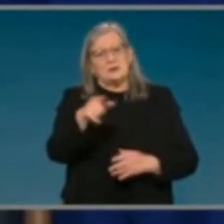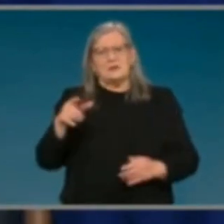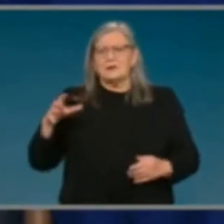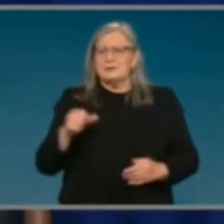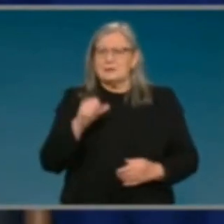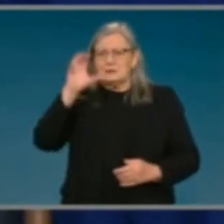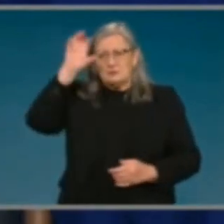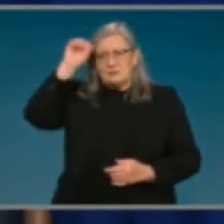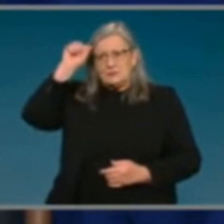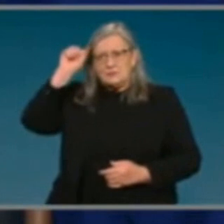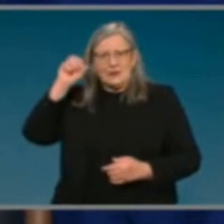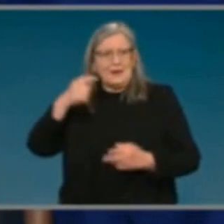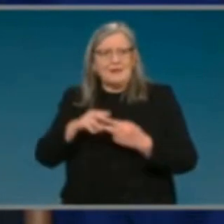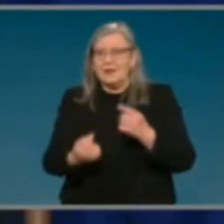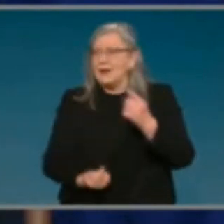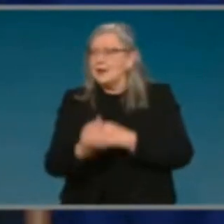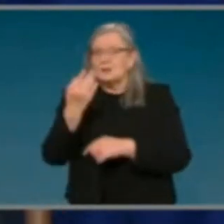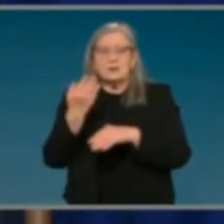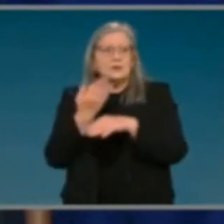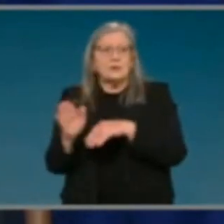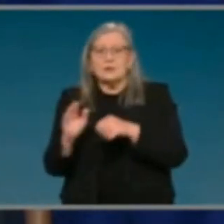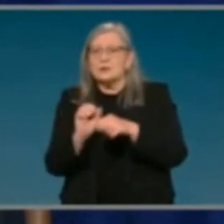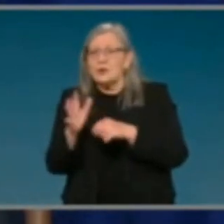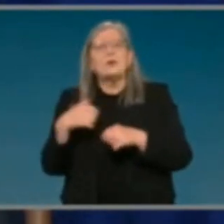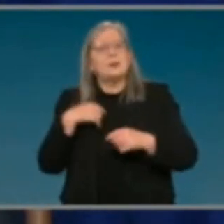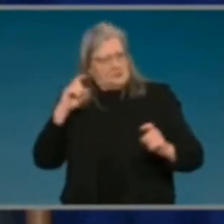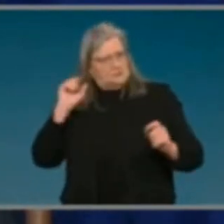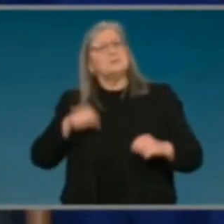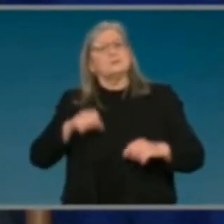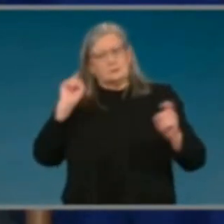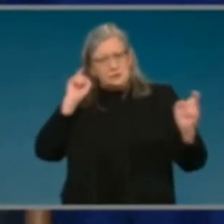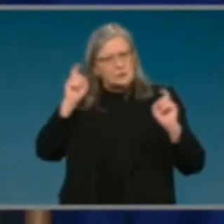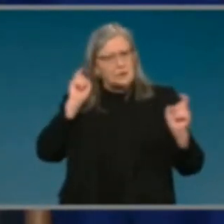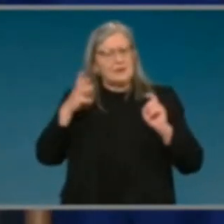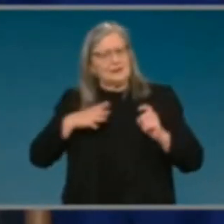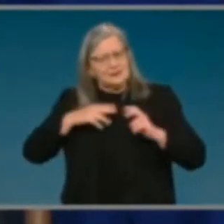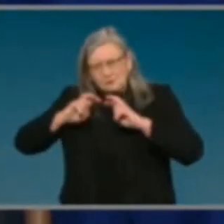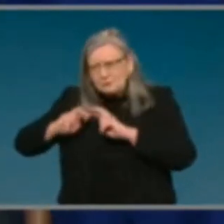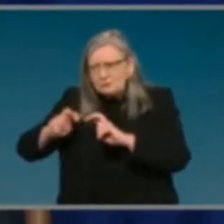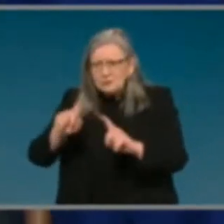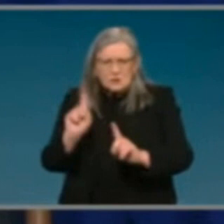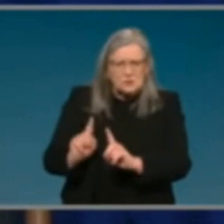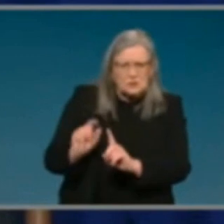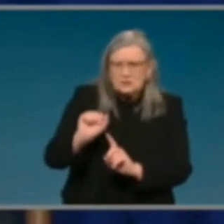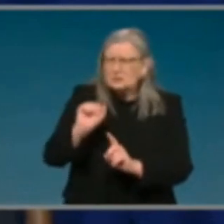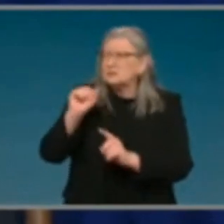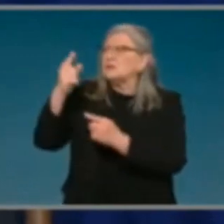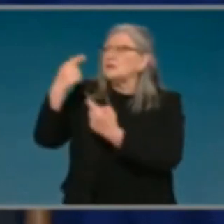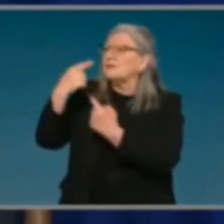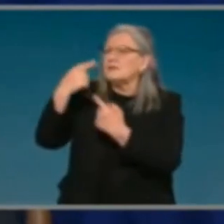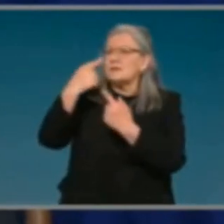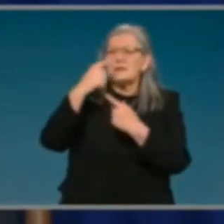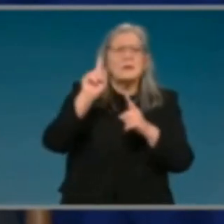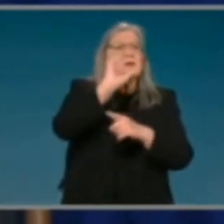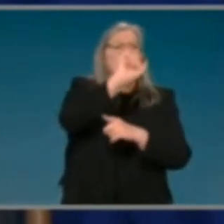started is a lot of interest, a lot of information gathering, a lot of sharing of that information amongst global partners, and that's